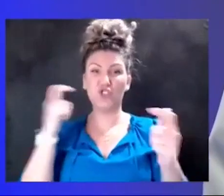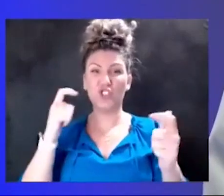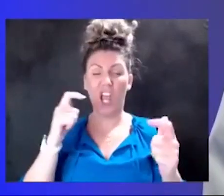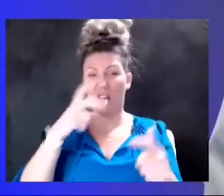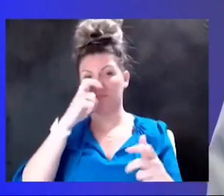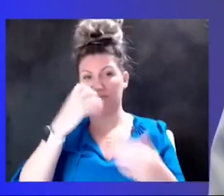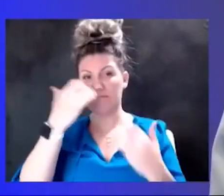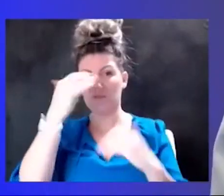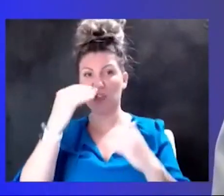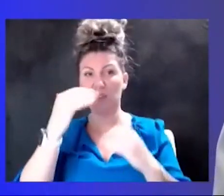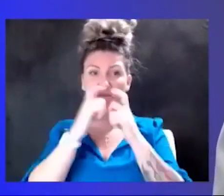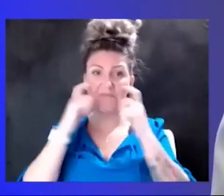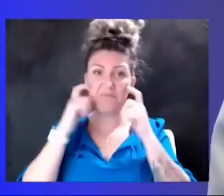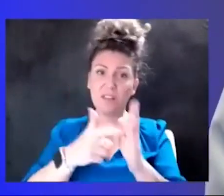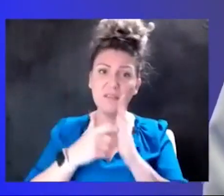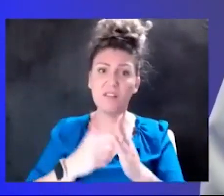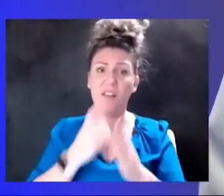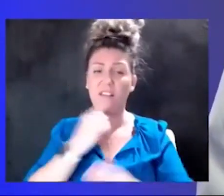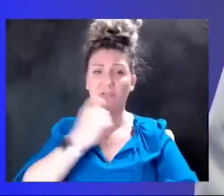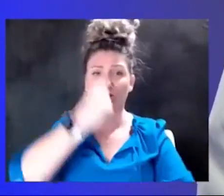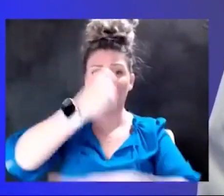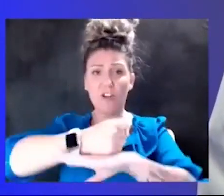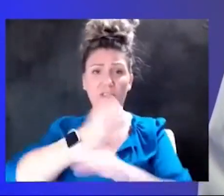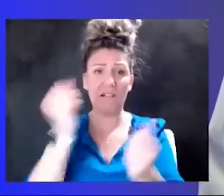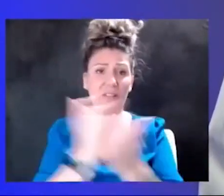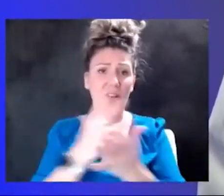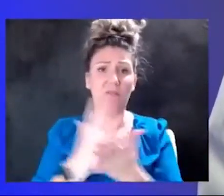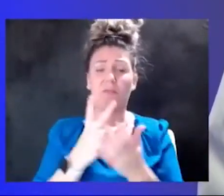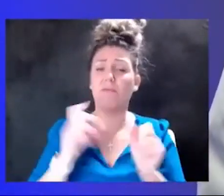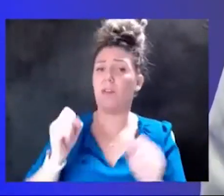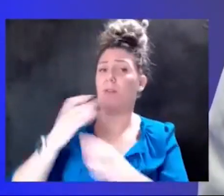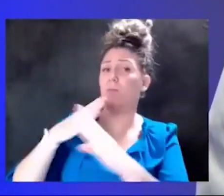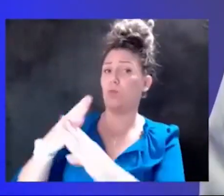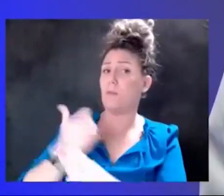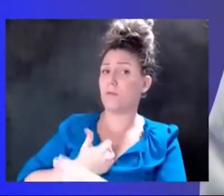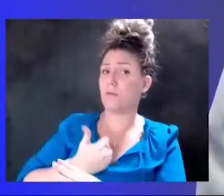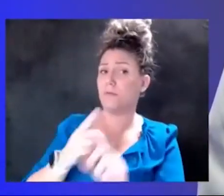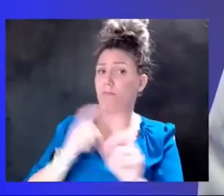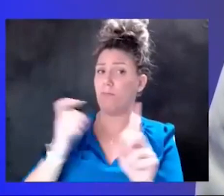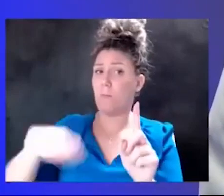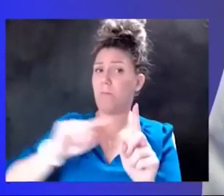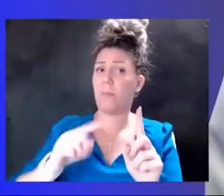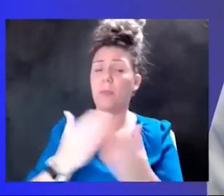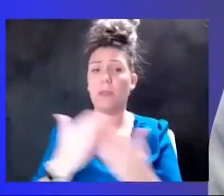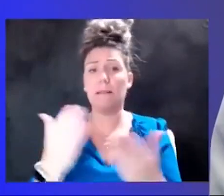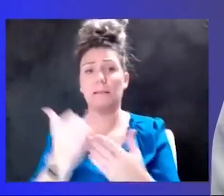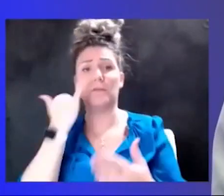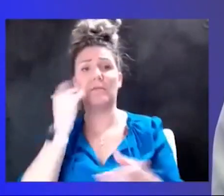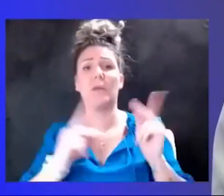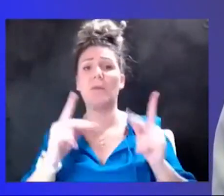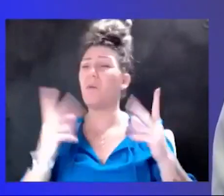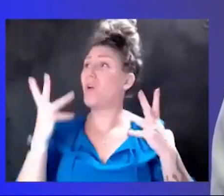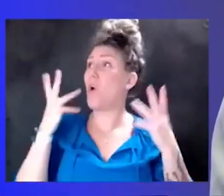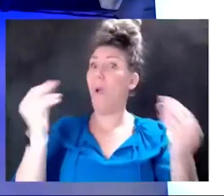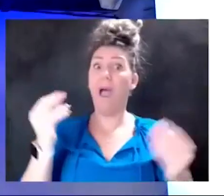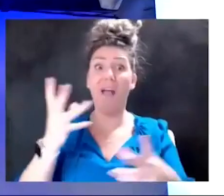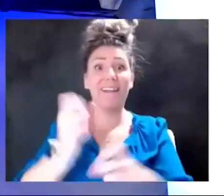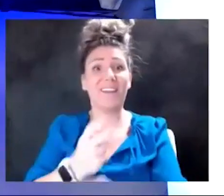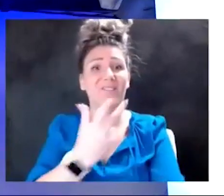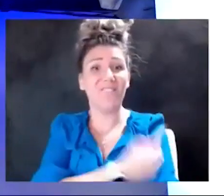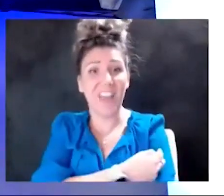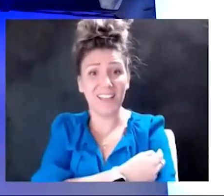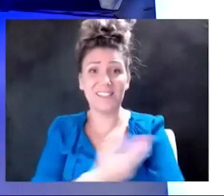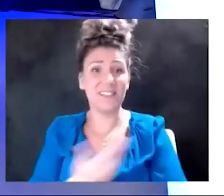the shutdowns, things of that nature. We can protect ourselves from these things if people would go out and get vaccinated. And here's what we